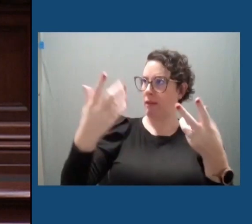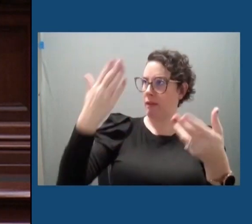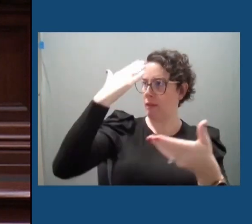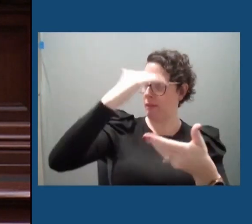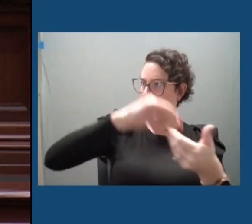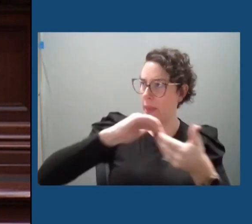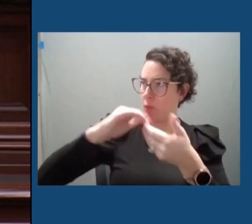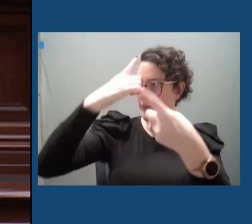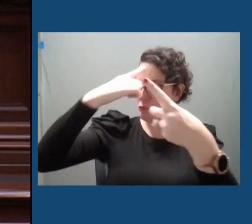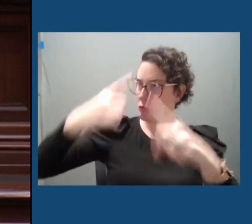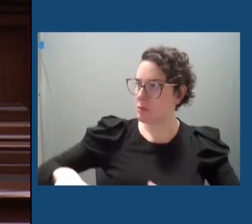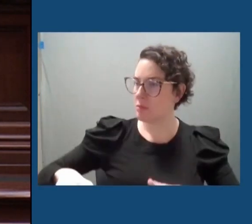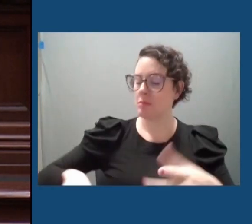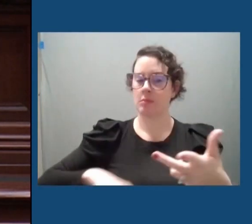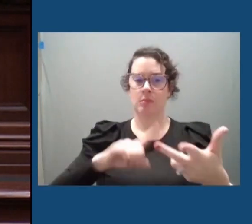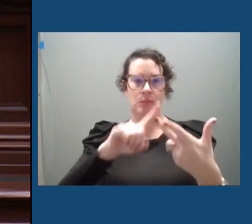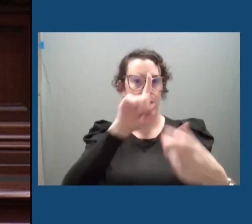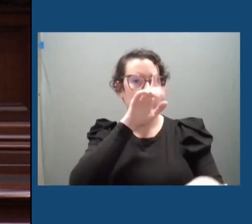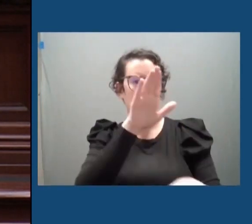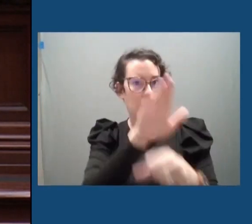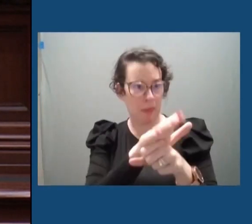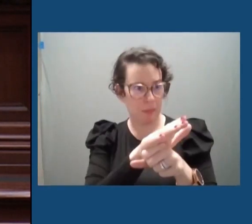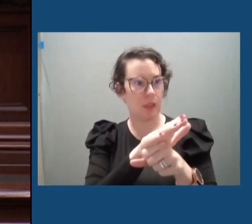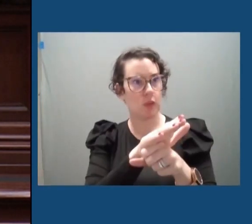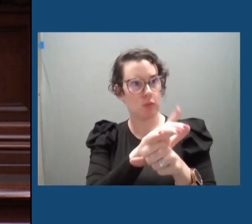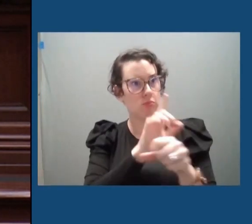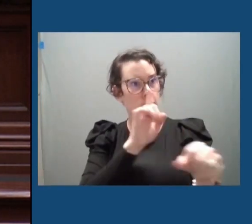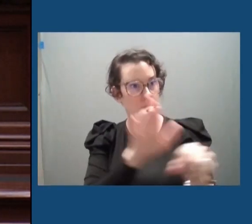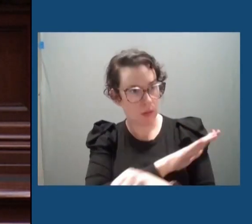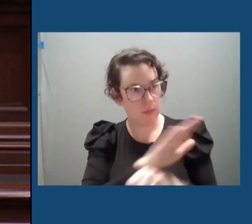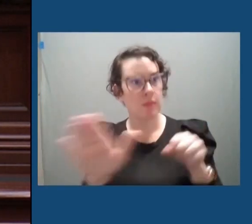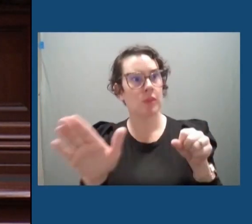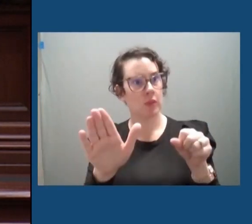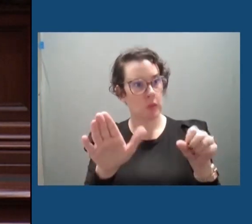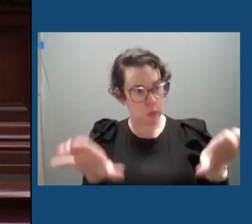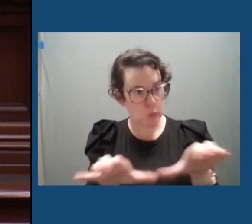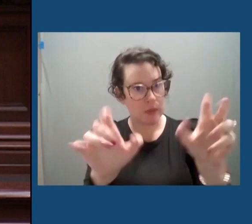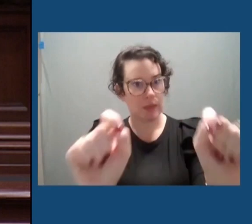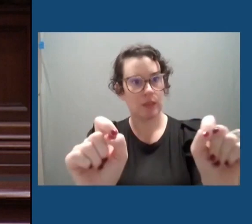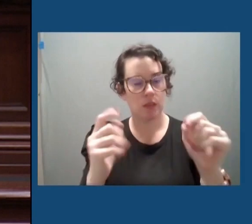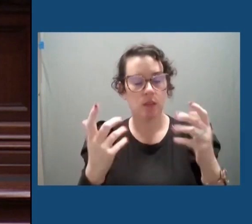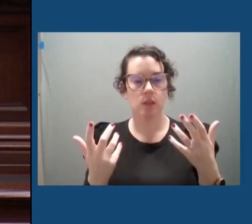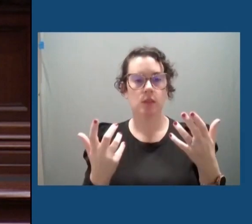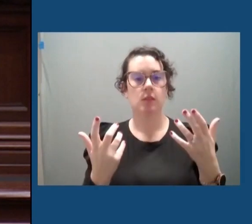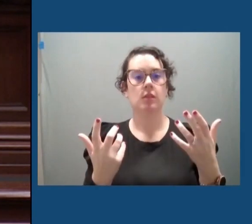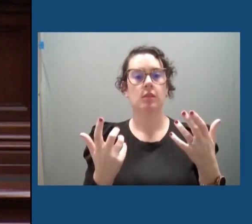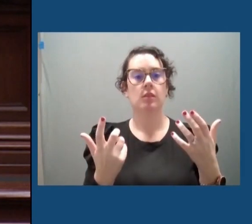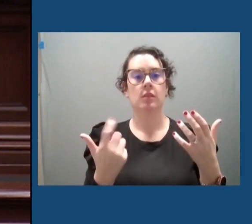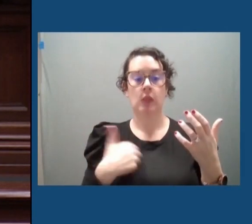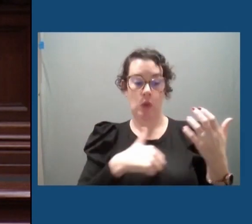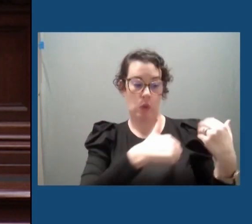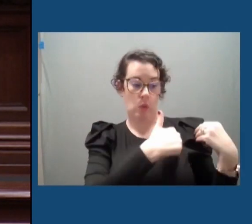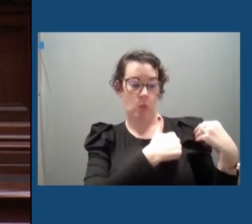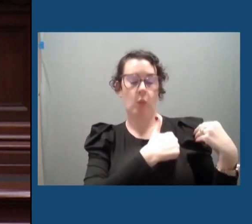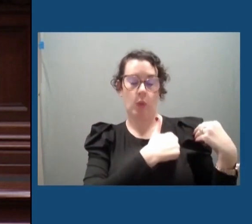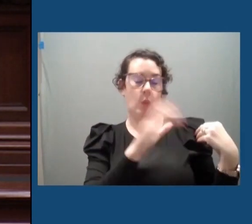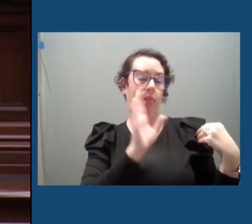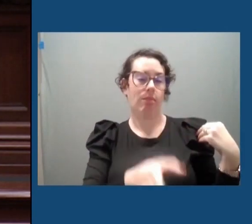deliver what New Yorkers desperately want. And we, my friends, are up to the